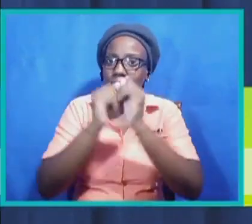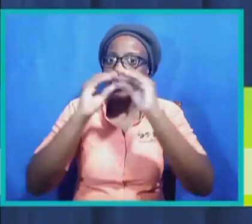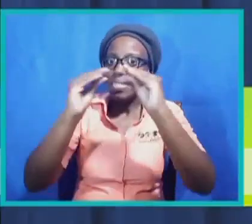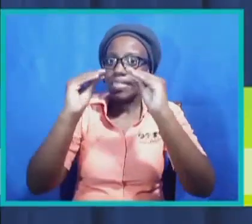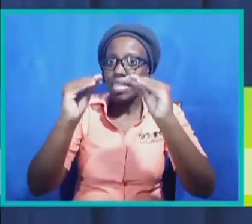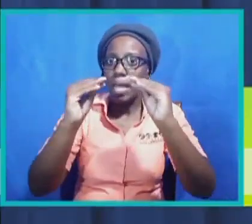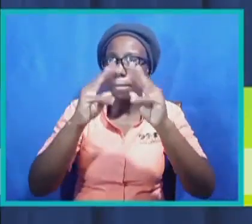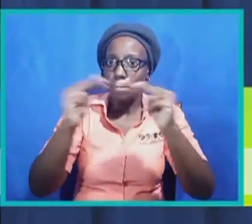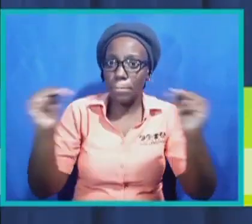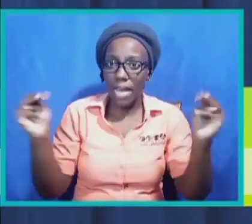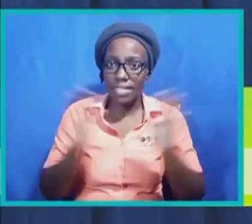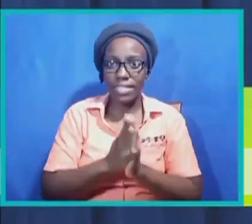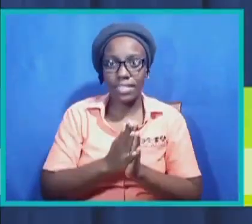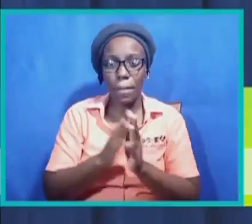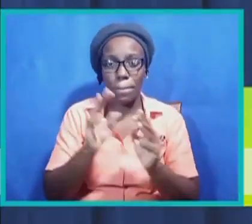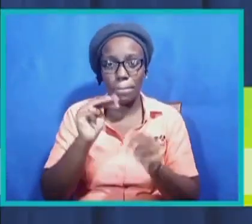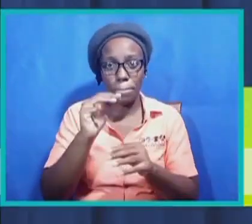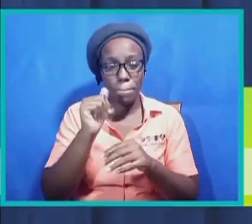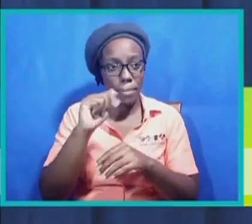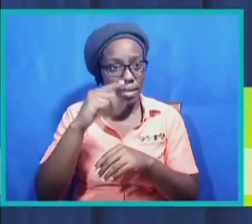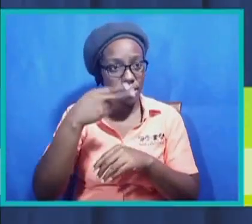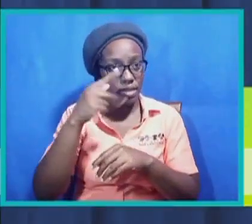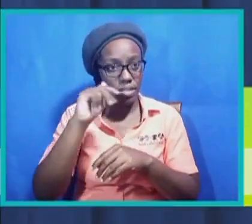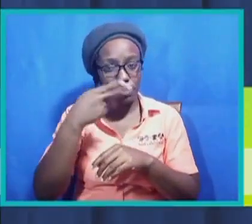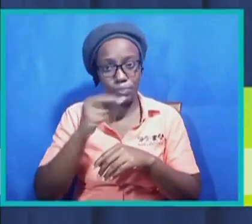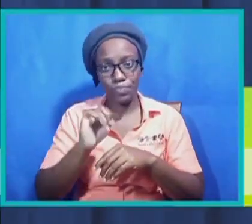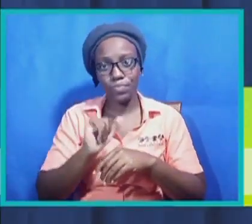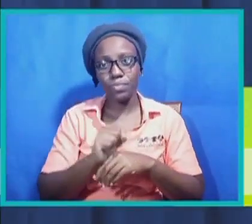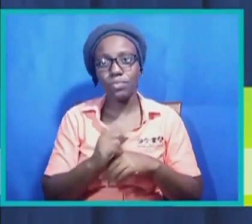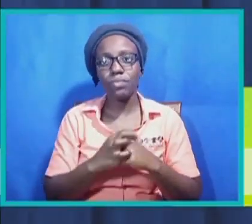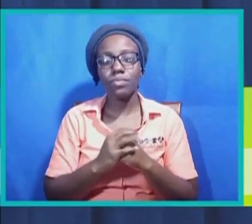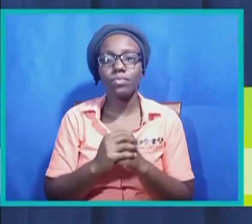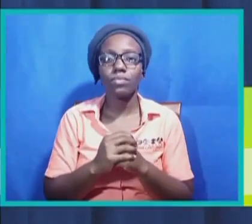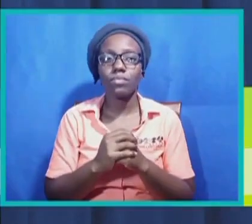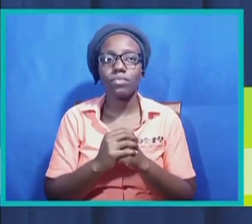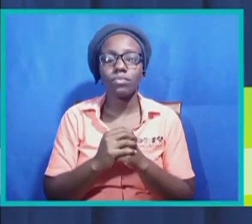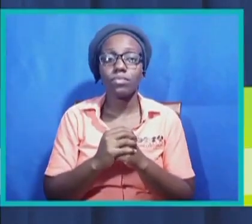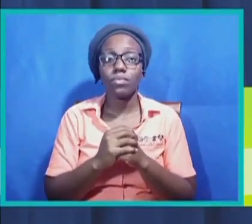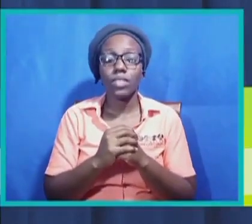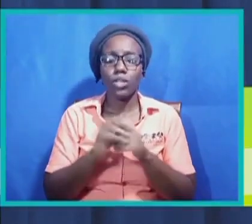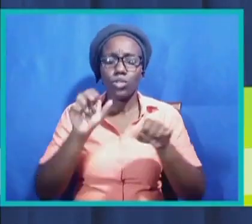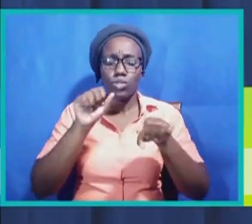that we now brand as Singapore maths. So that from where I sit,